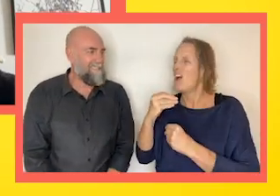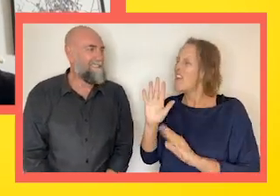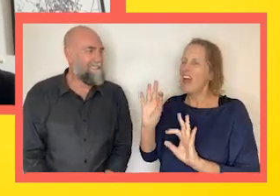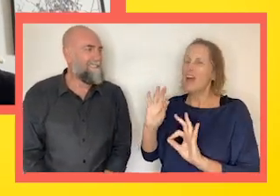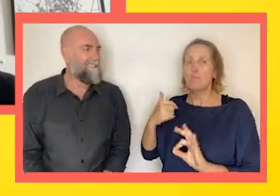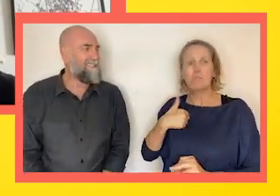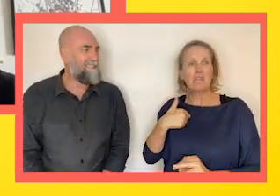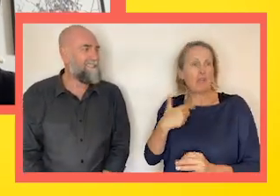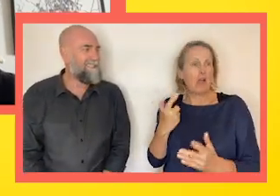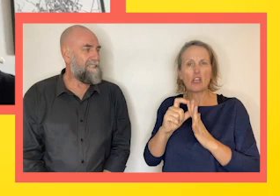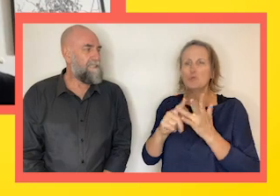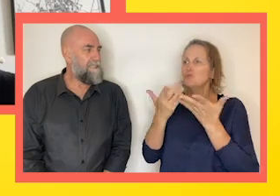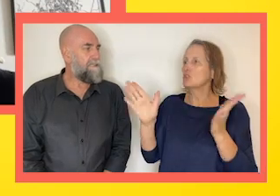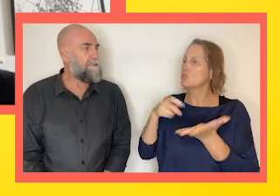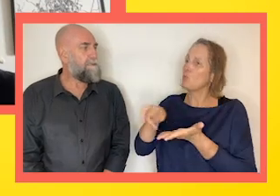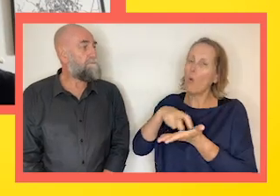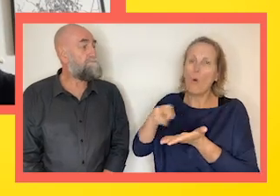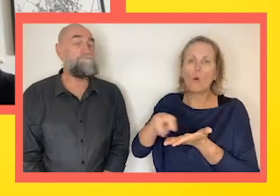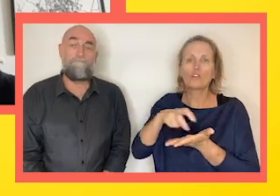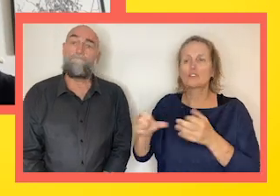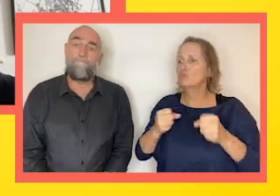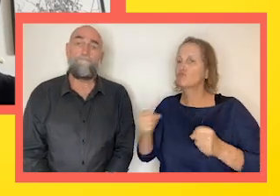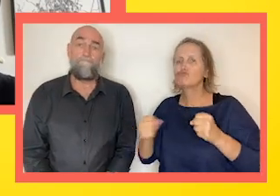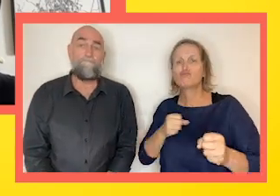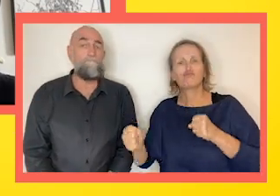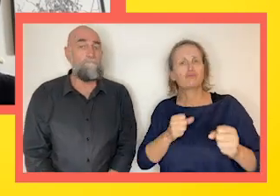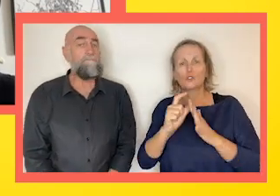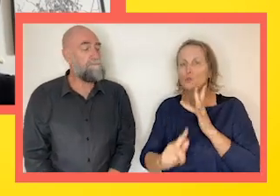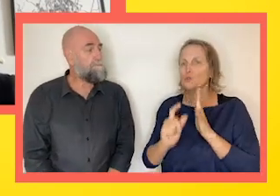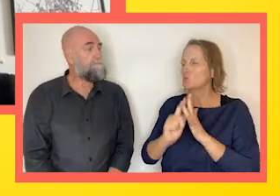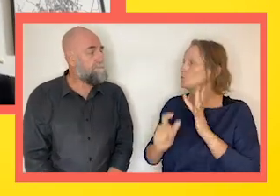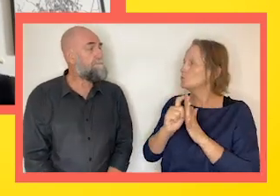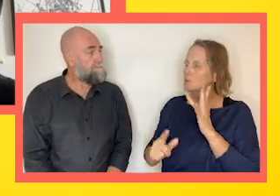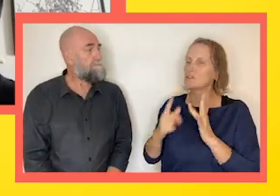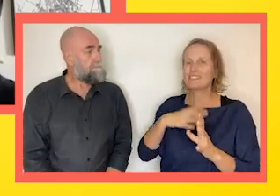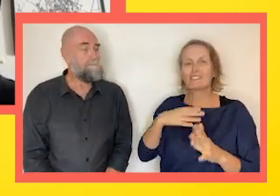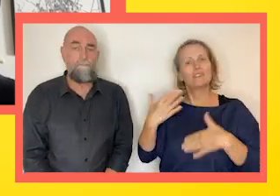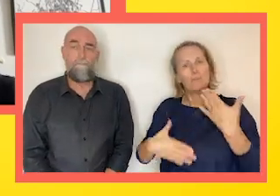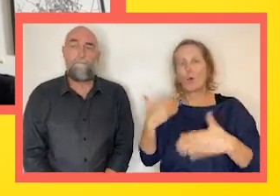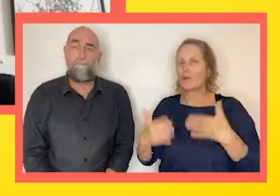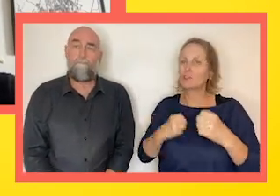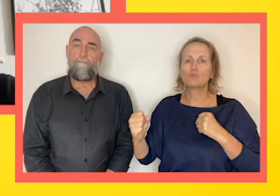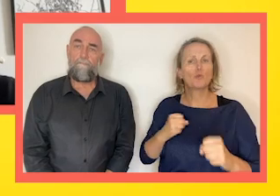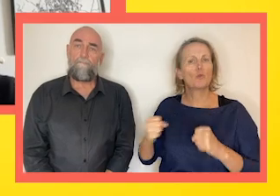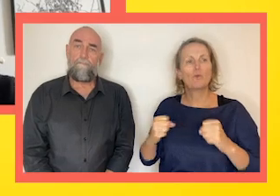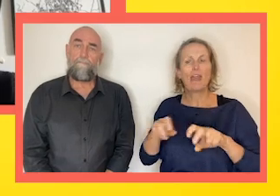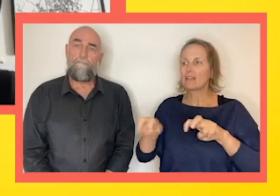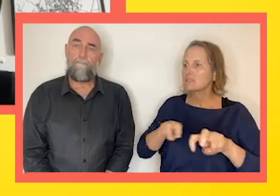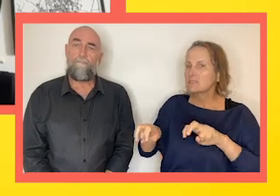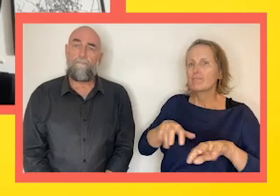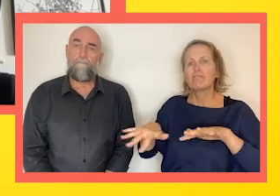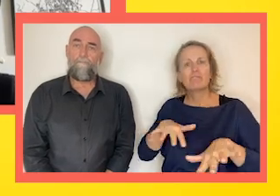I do a fair bit of just general walking around and just moving. Like it's important to move your body and to stay